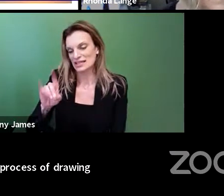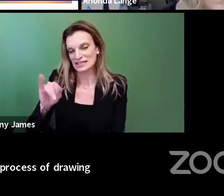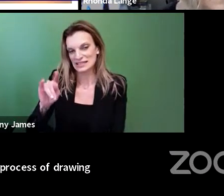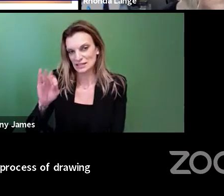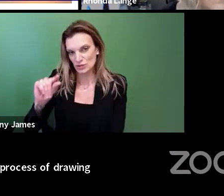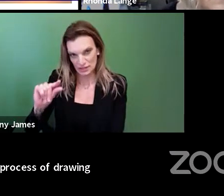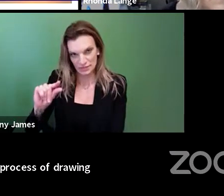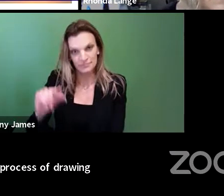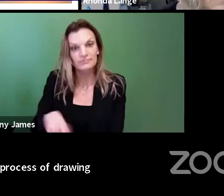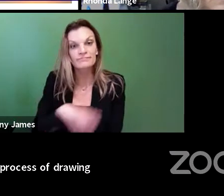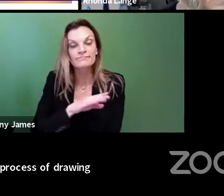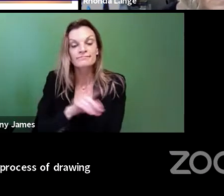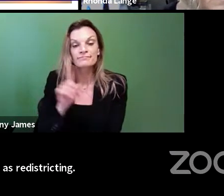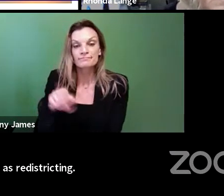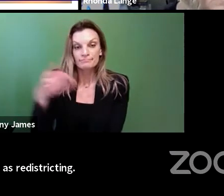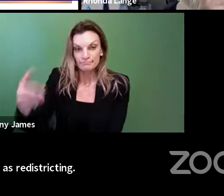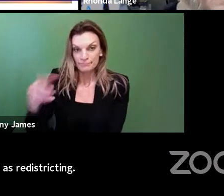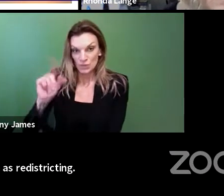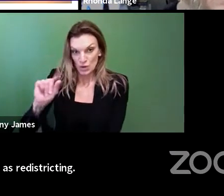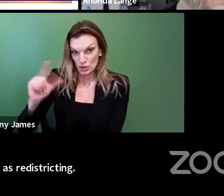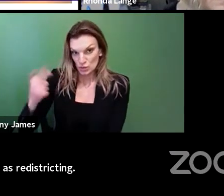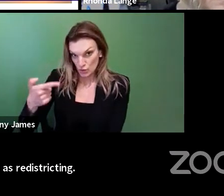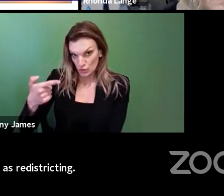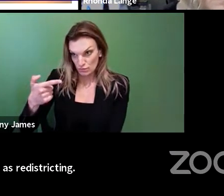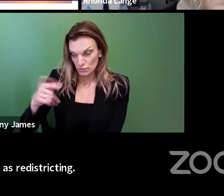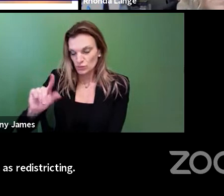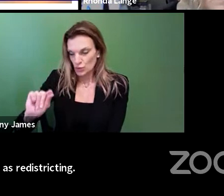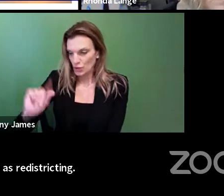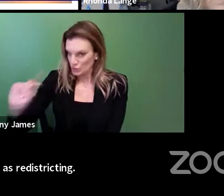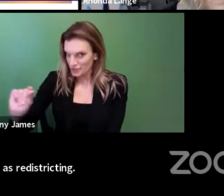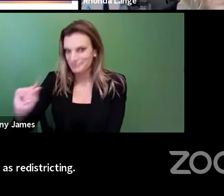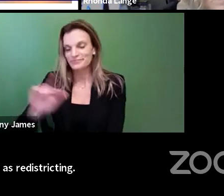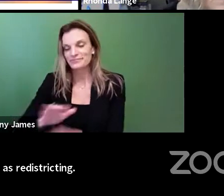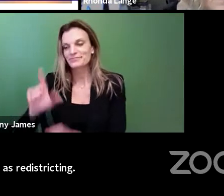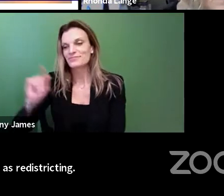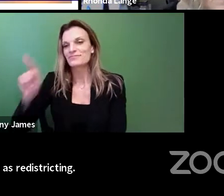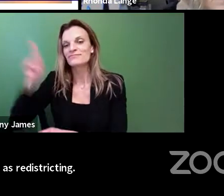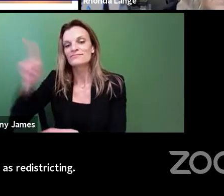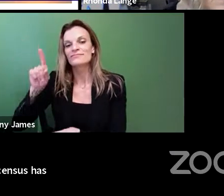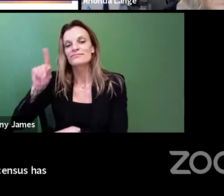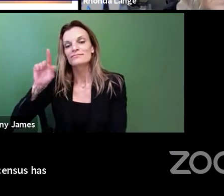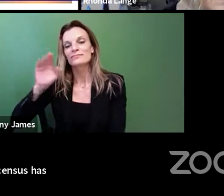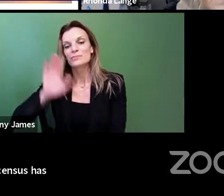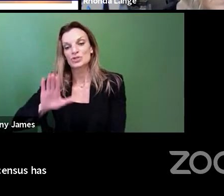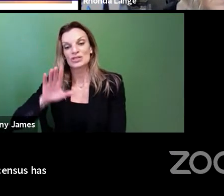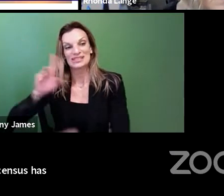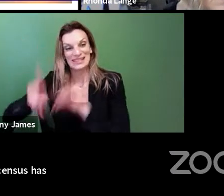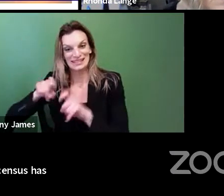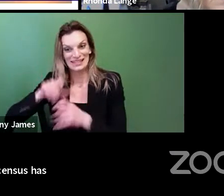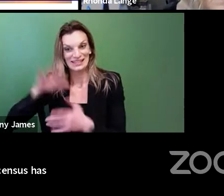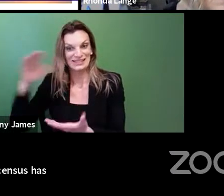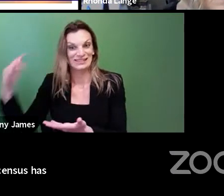in 2020, the U.S. Census has confirmed our Michigan's population as